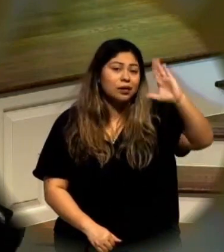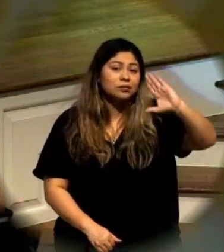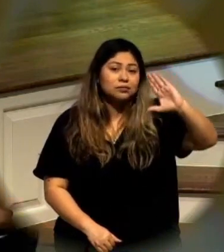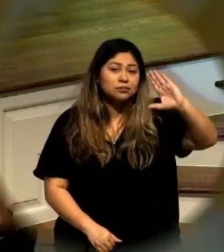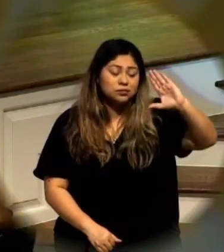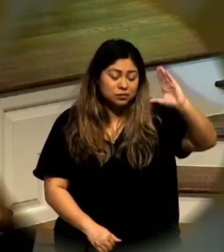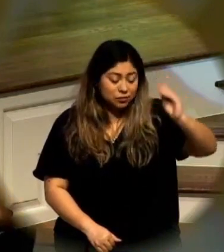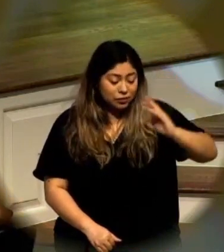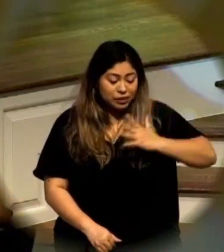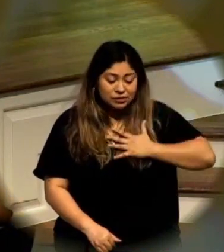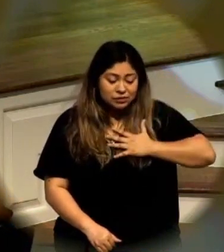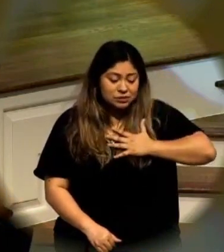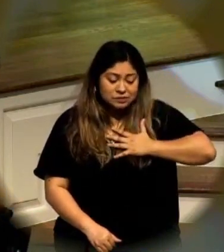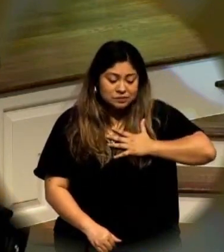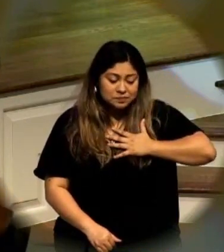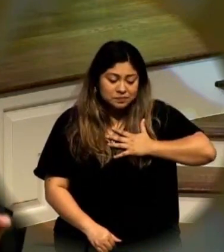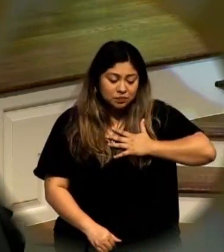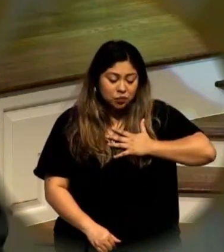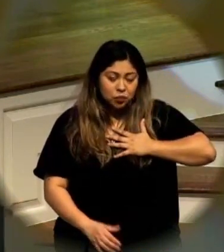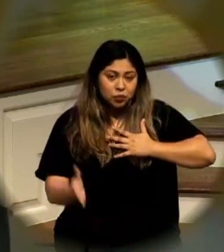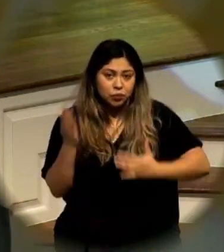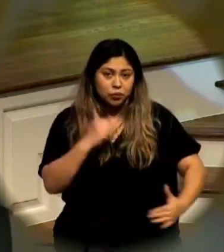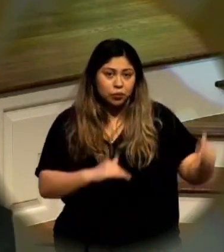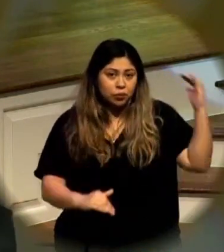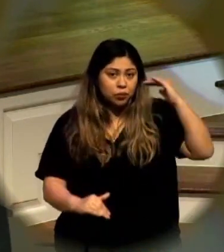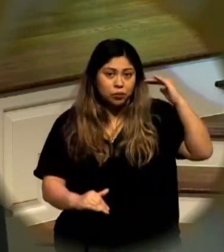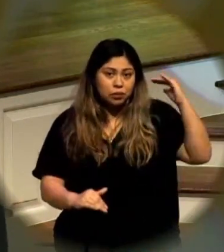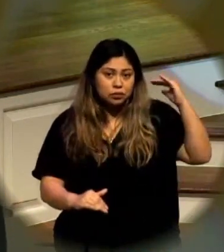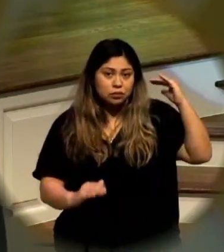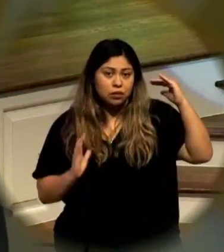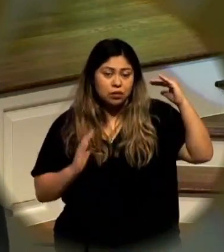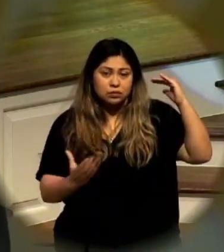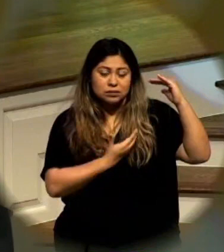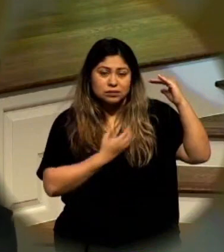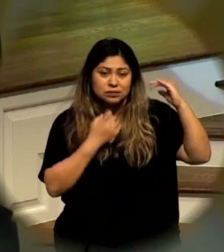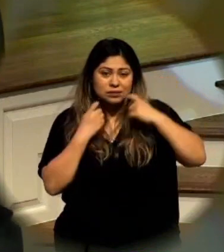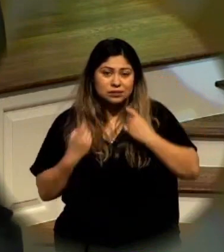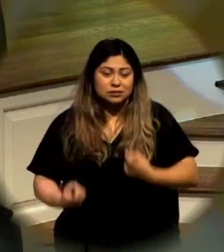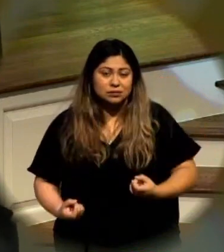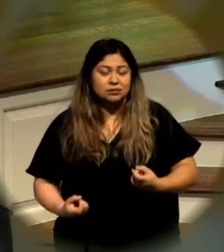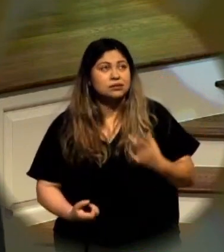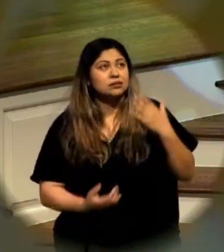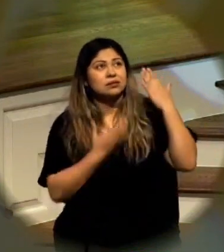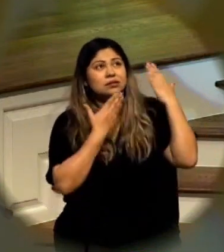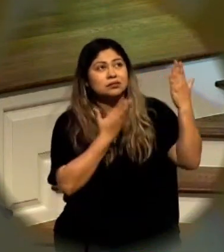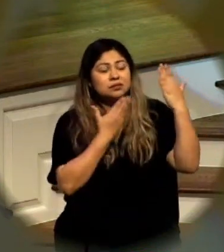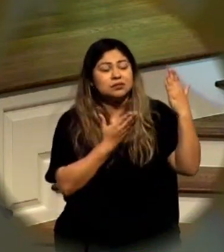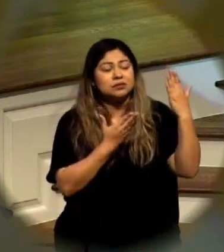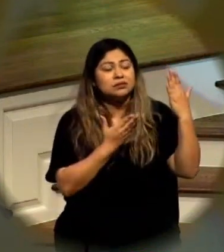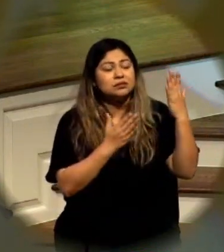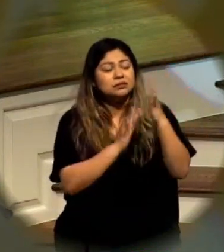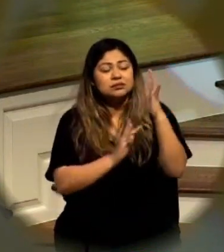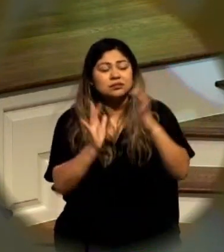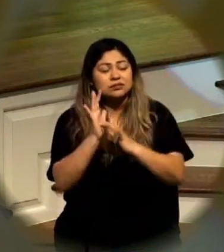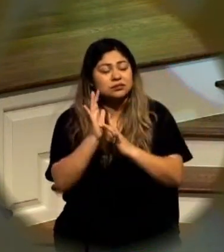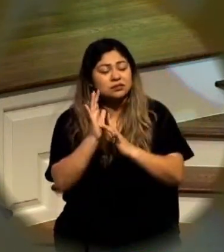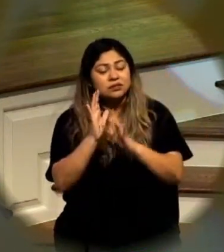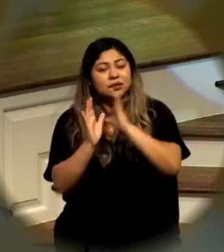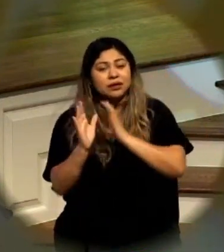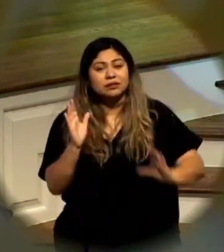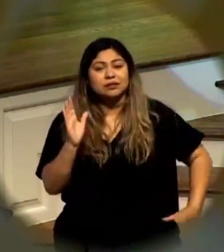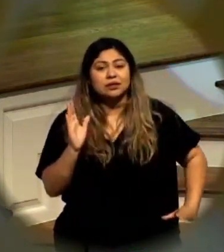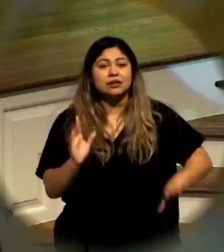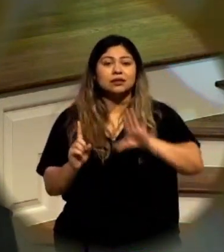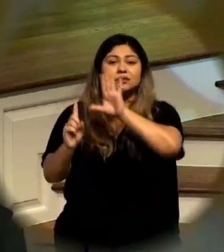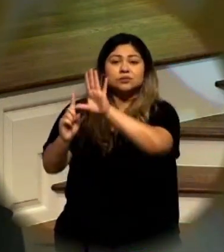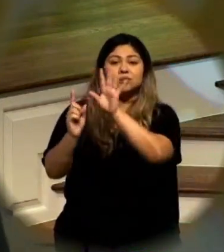than all of our sins. For this, we give you thanks. We pray this in the perfect name of Jesus our Lord.